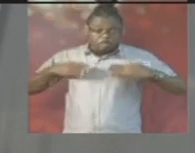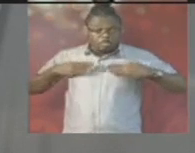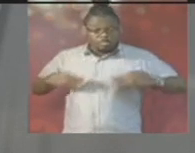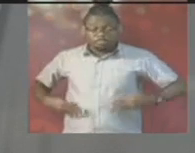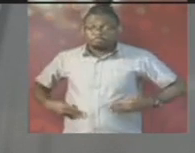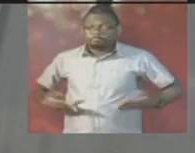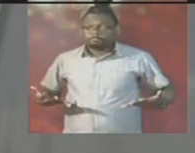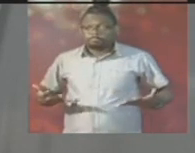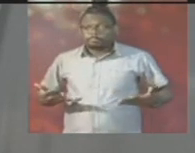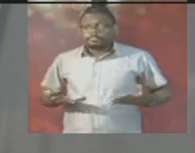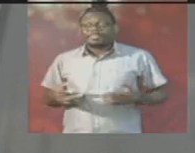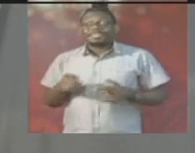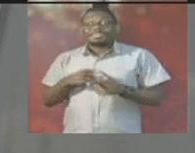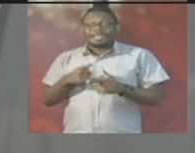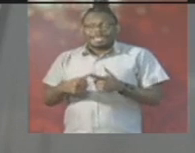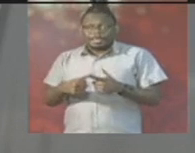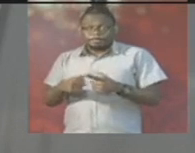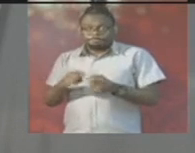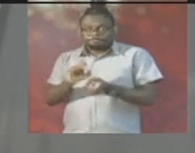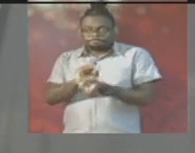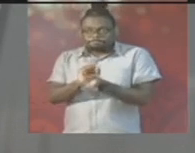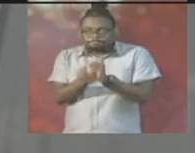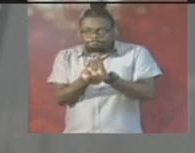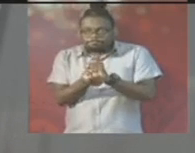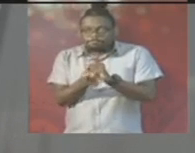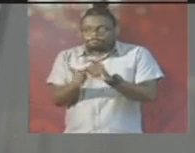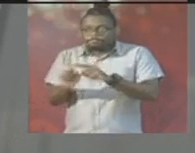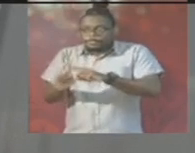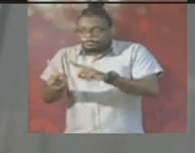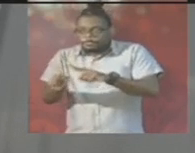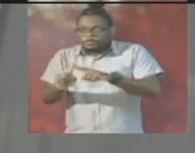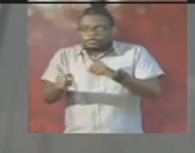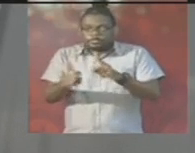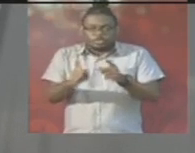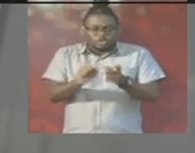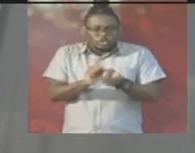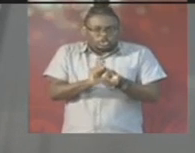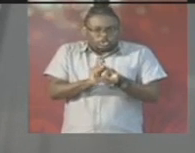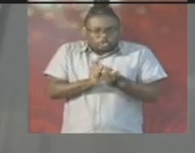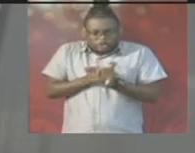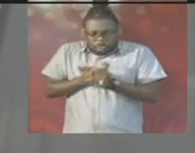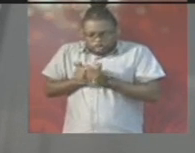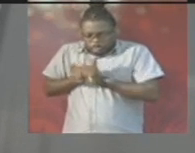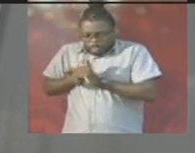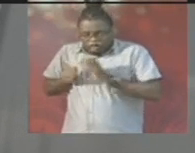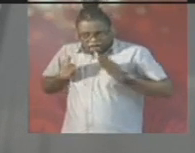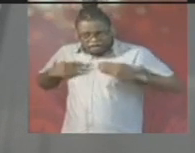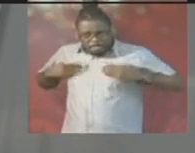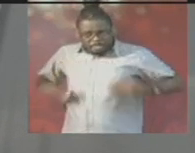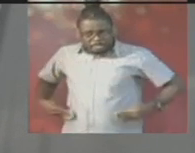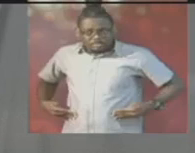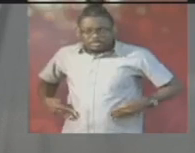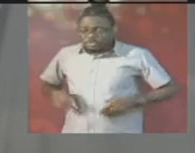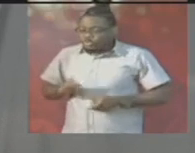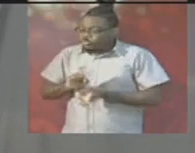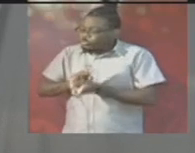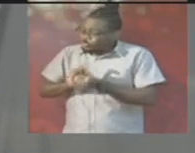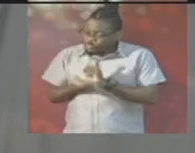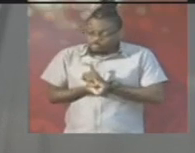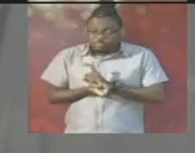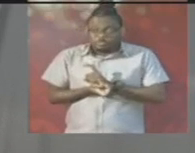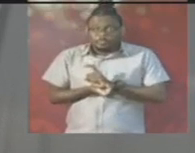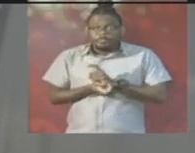of copies of the virus's genome are made, its genetic material. And that genetic material, that genome,